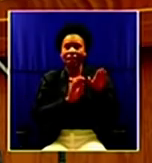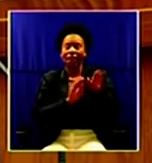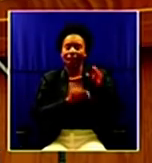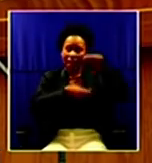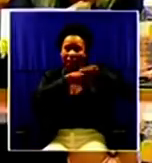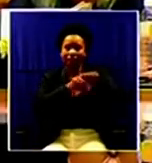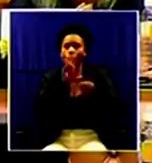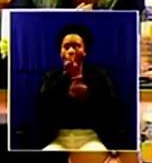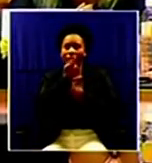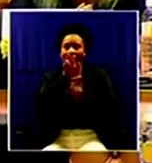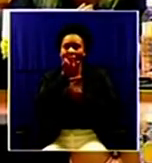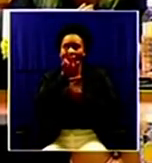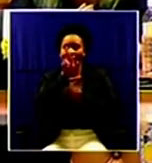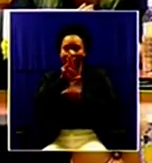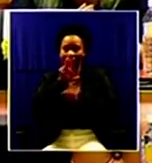1 rand 39 cents.